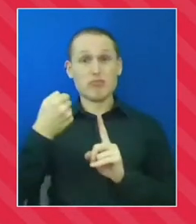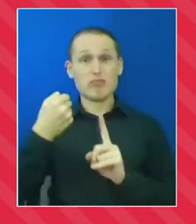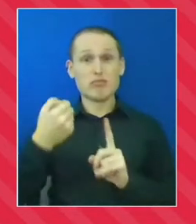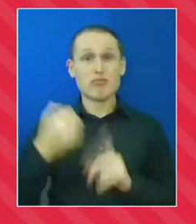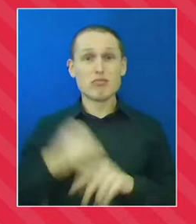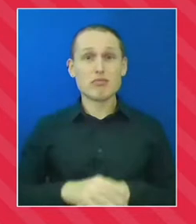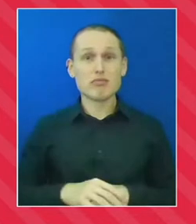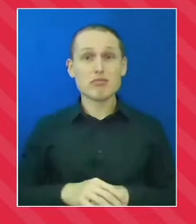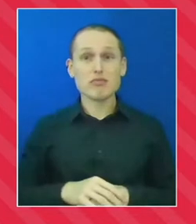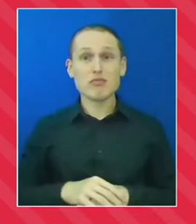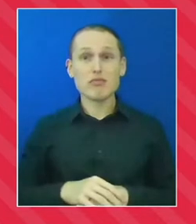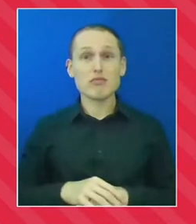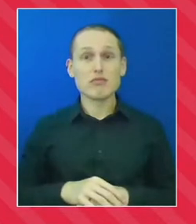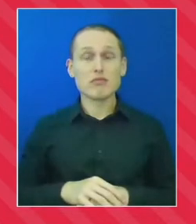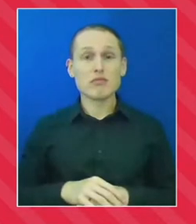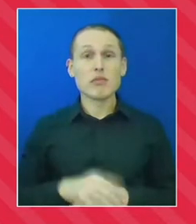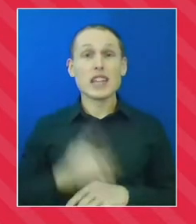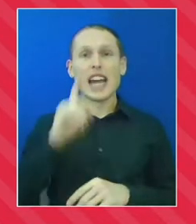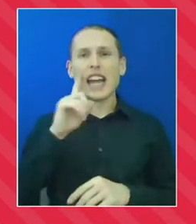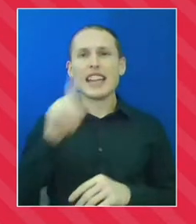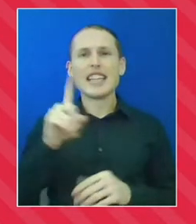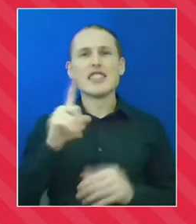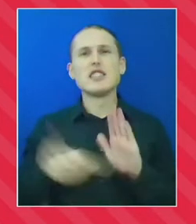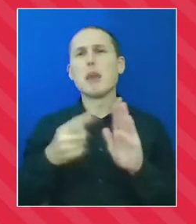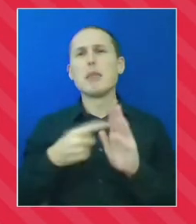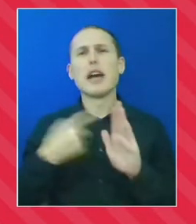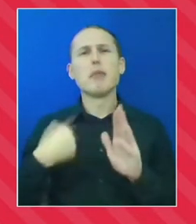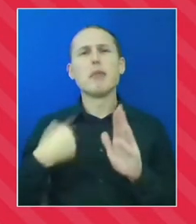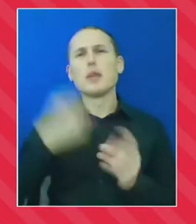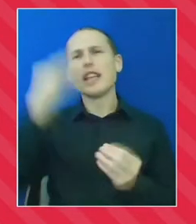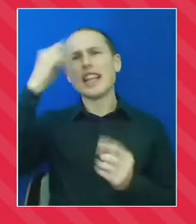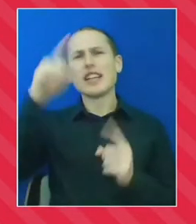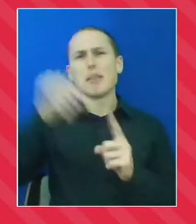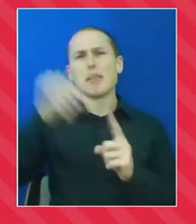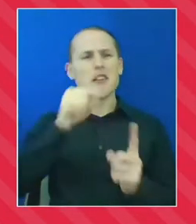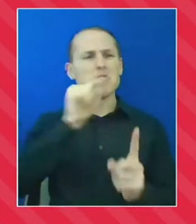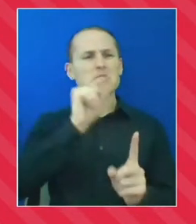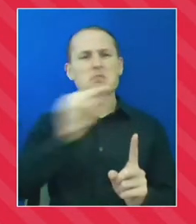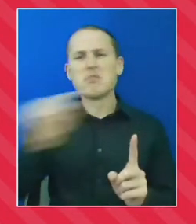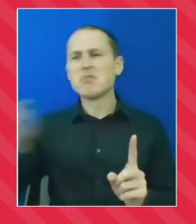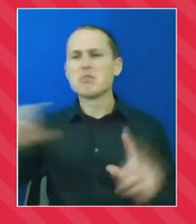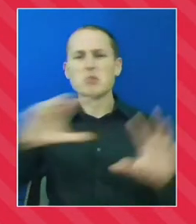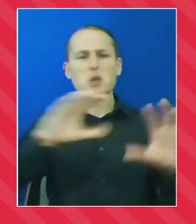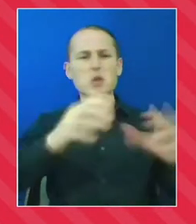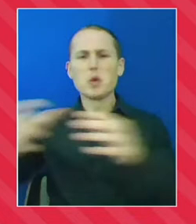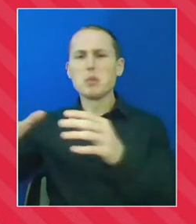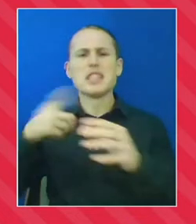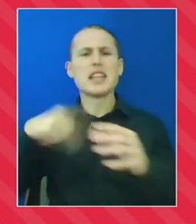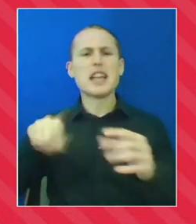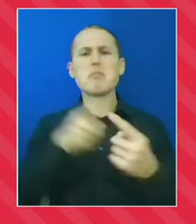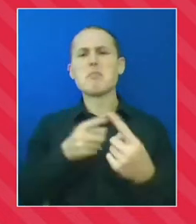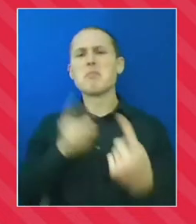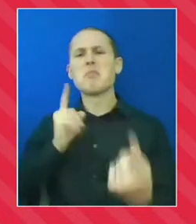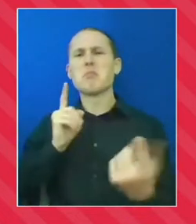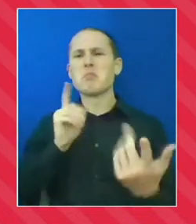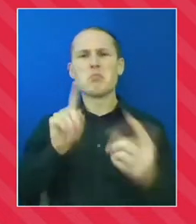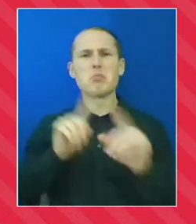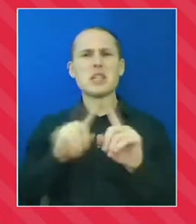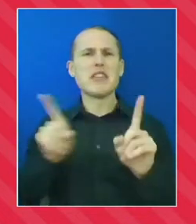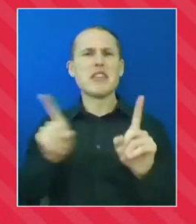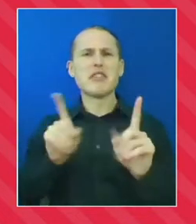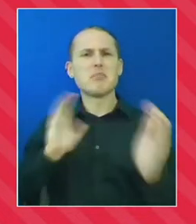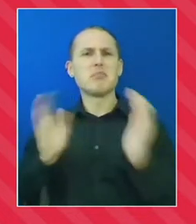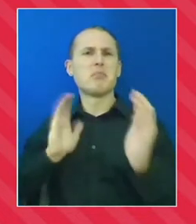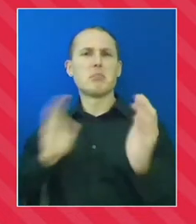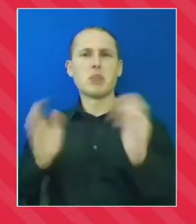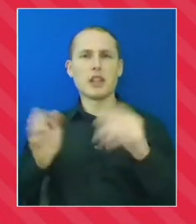about it's certain populations, it's us against them, and reframing to understand that we all lose. In some ways, people are